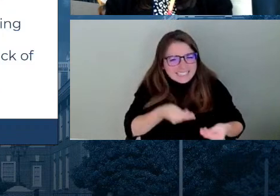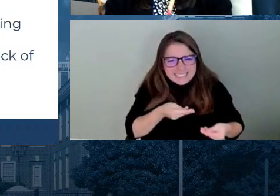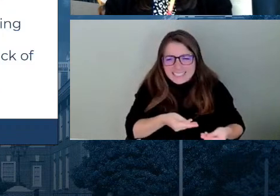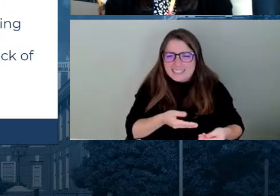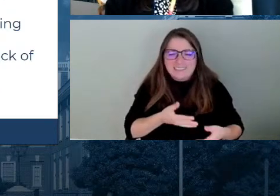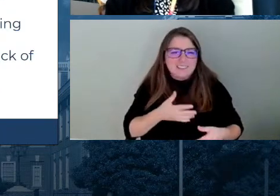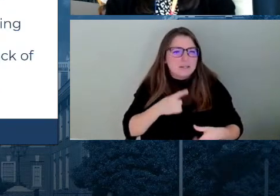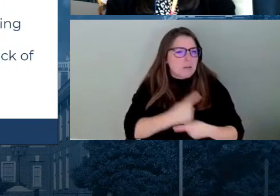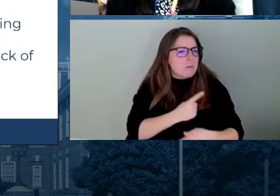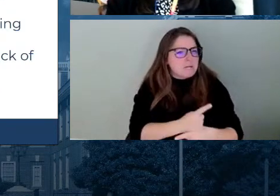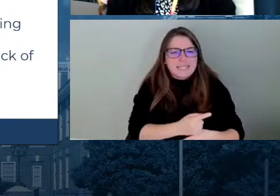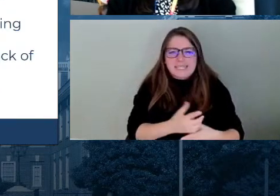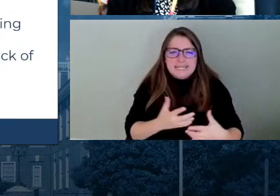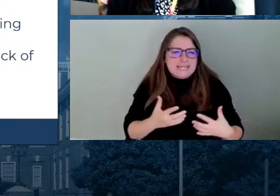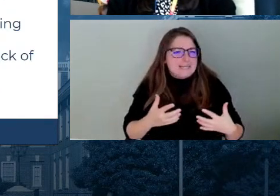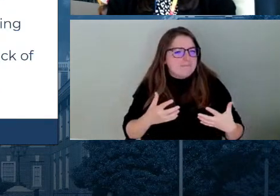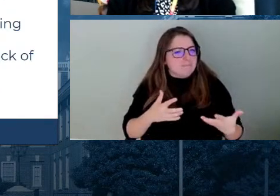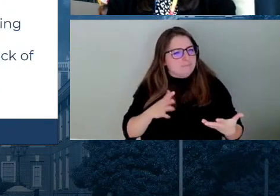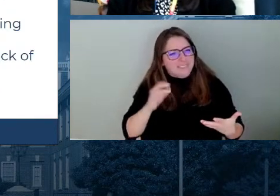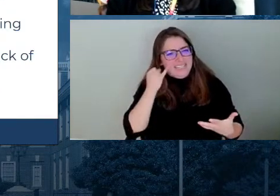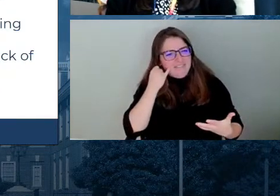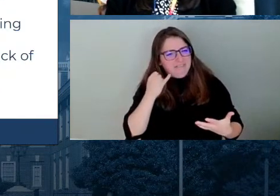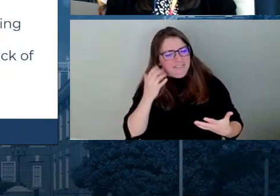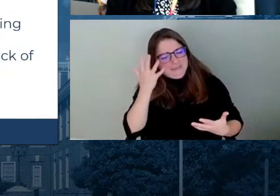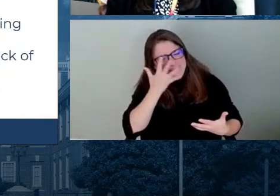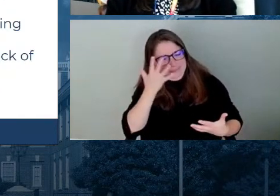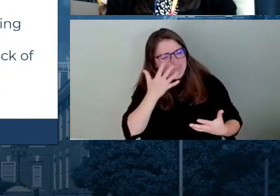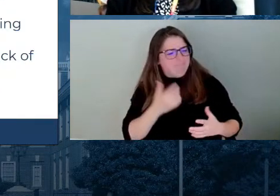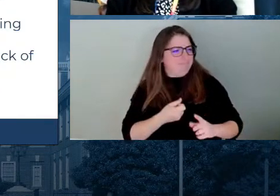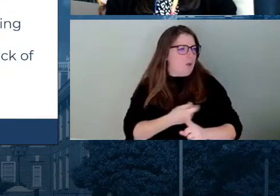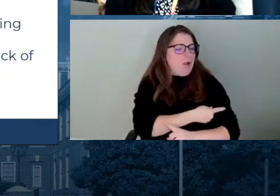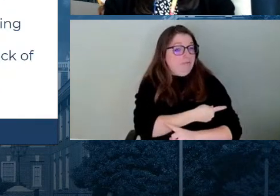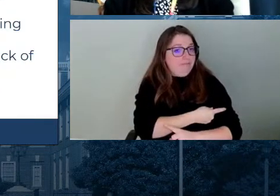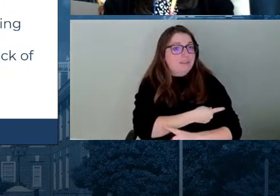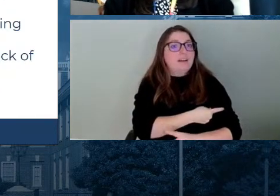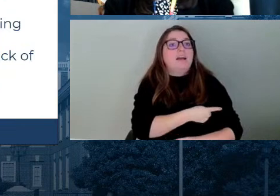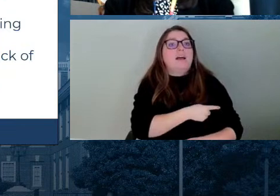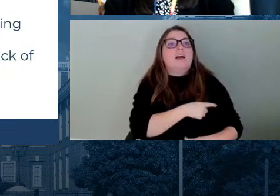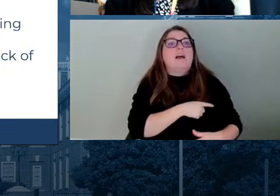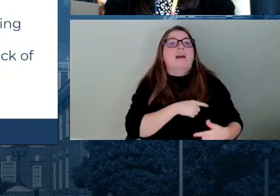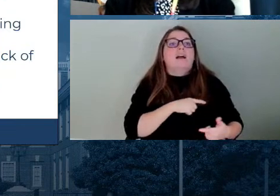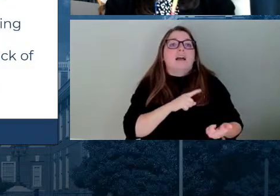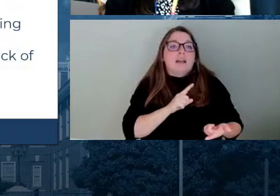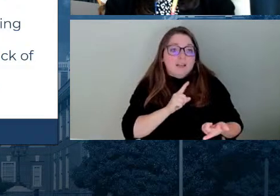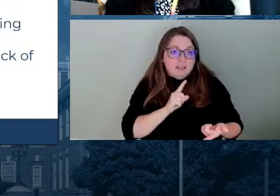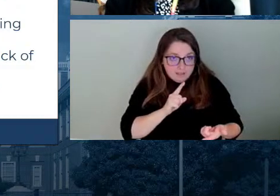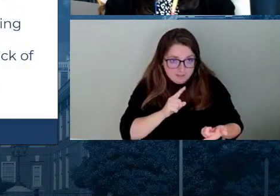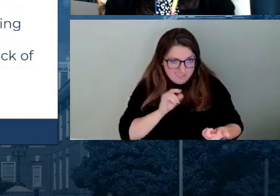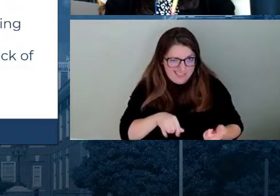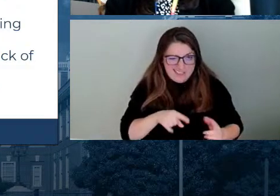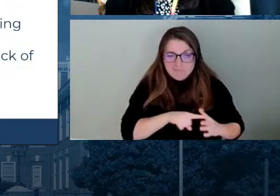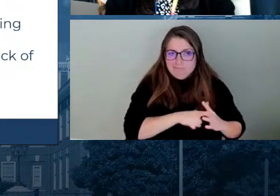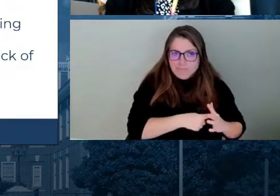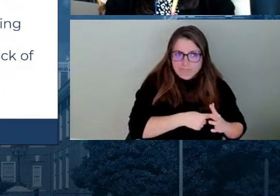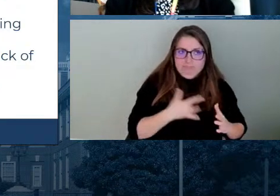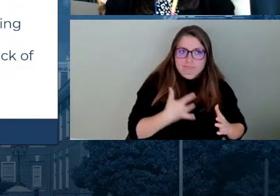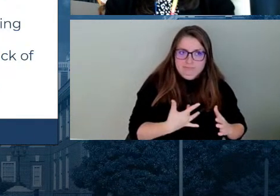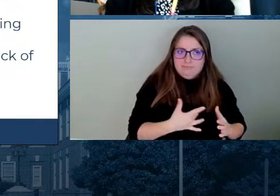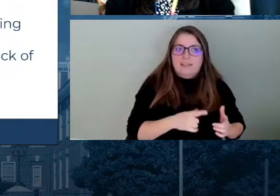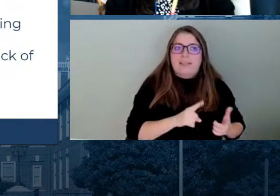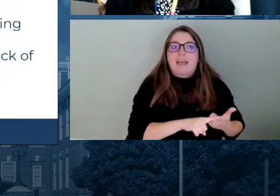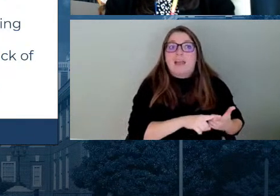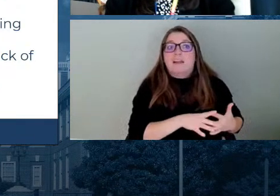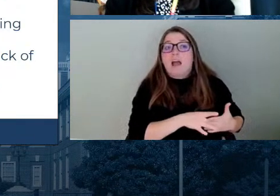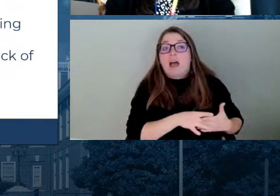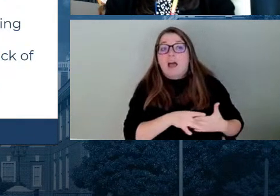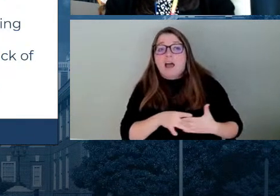that's different in how your baby's eating. And then unfortunately, they can progress to more severe symptoms. And really in